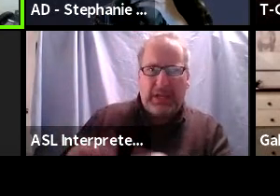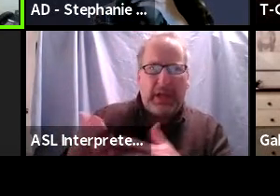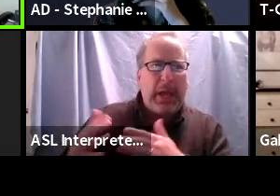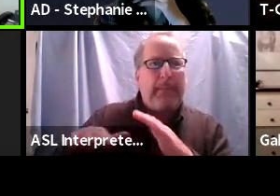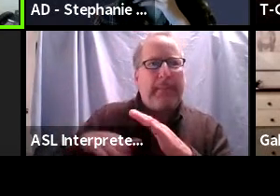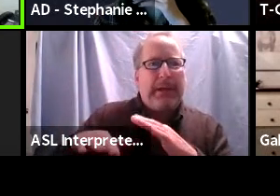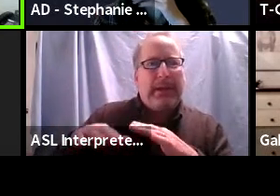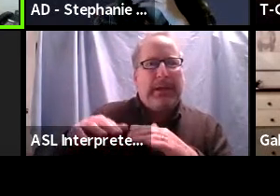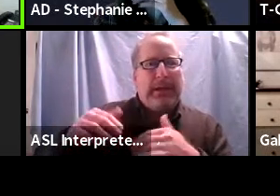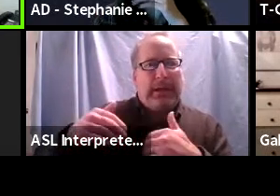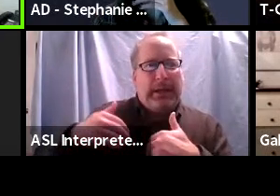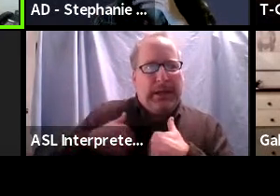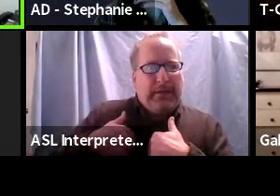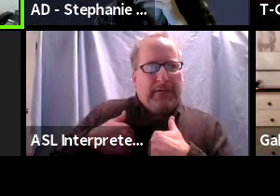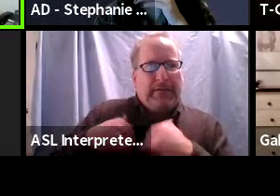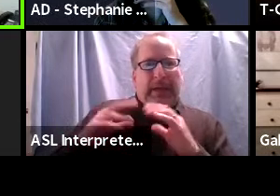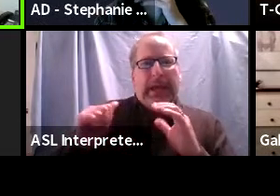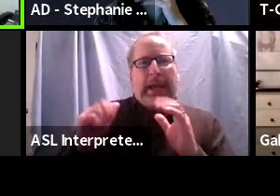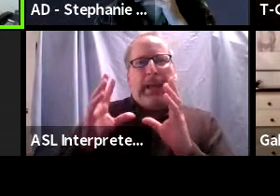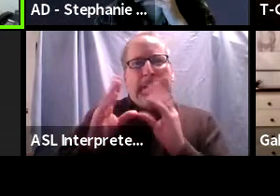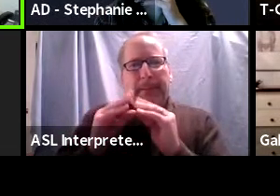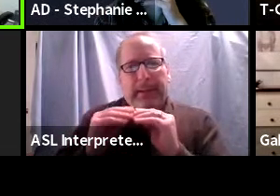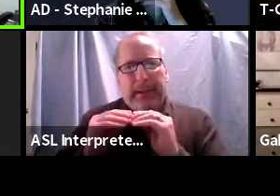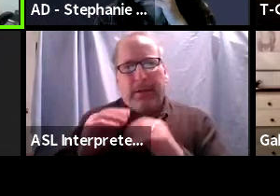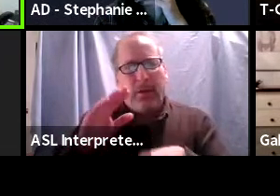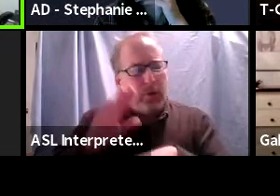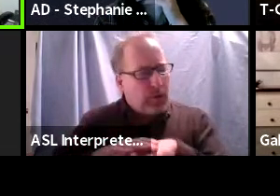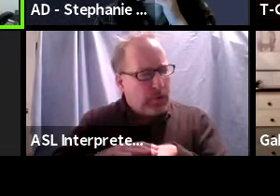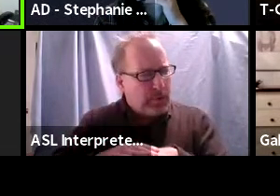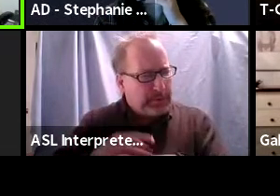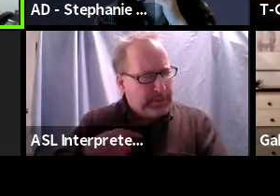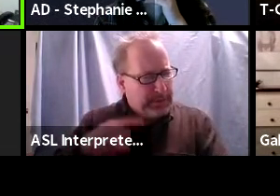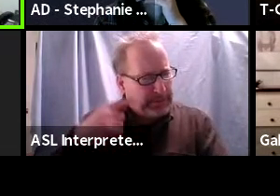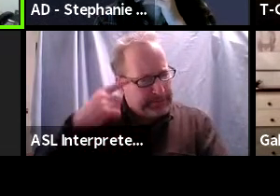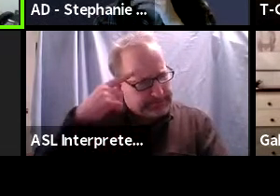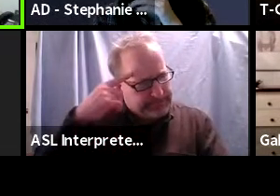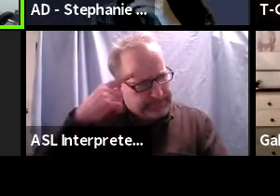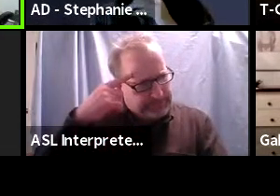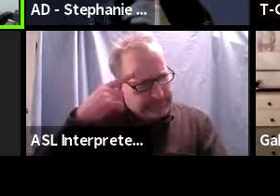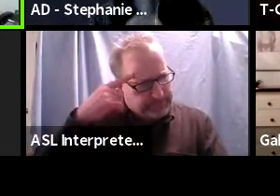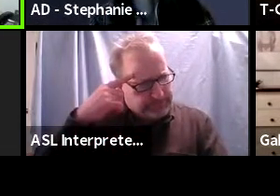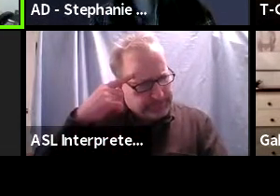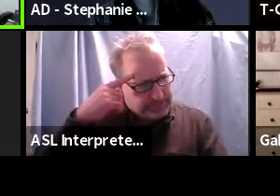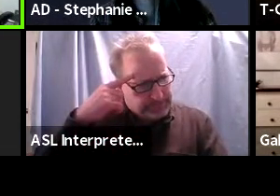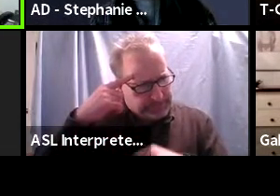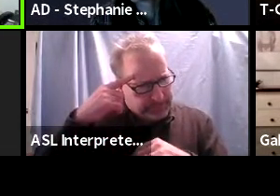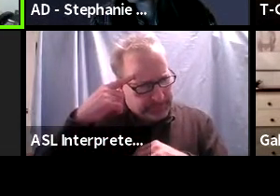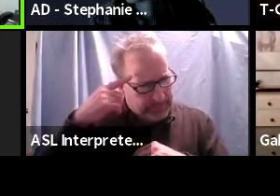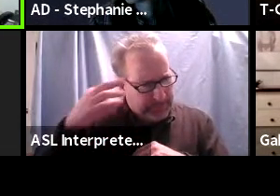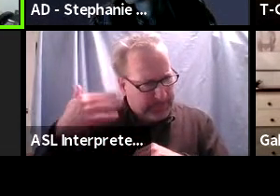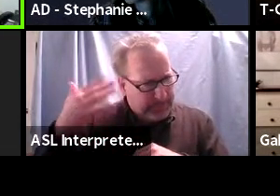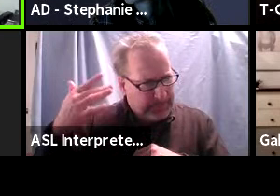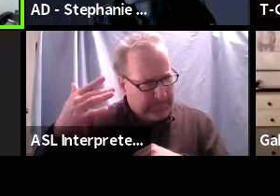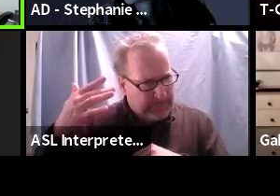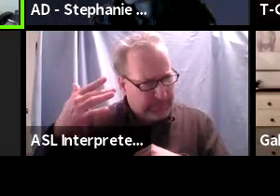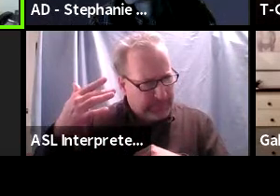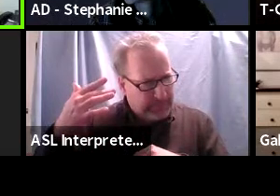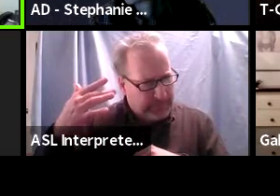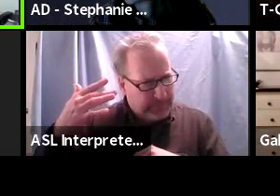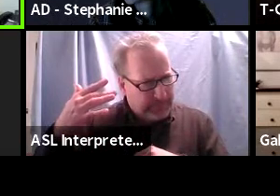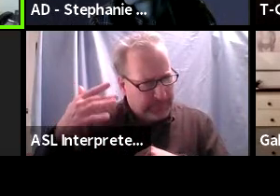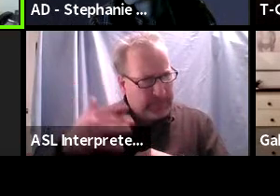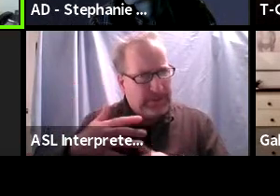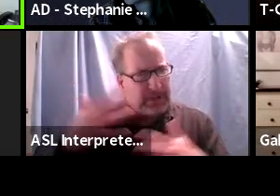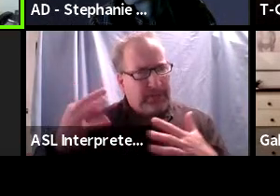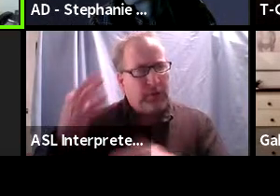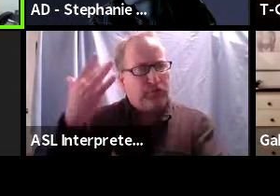basically there is a meeting on, I believe, and correct me if I'm wrong, I'm opening up our tree subcommittee. I think at this point, a lot of the